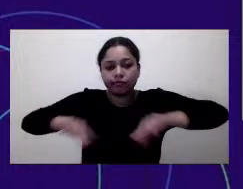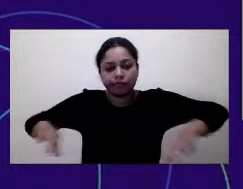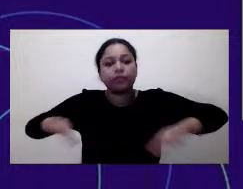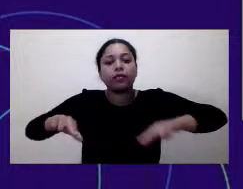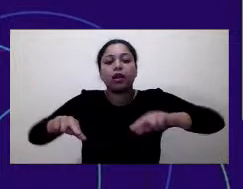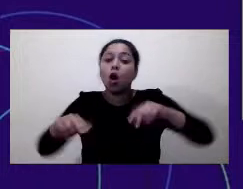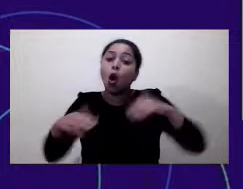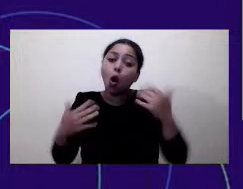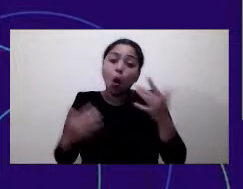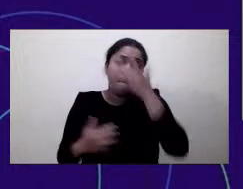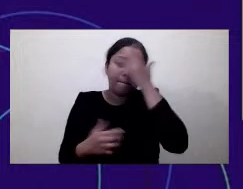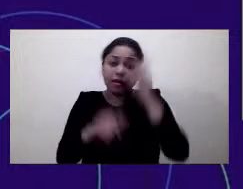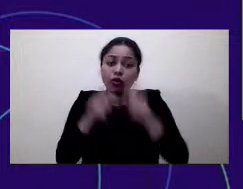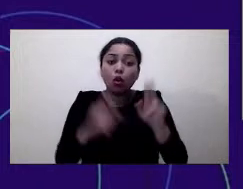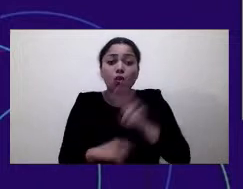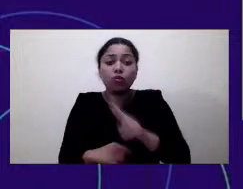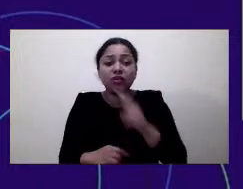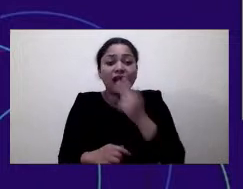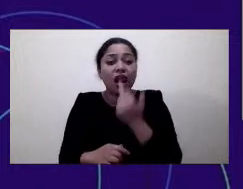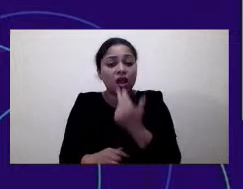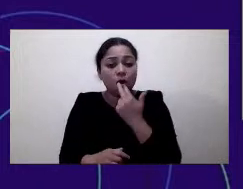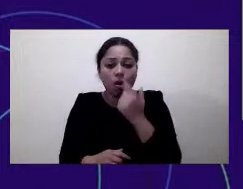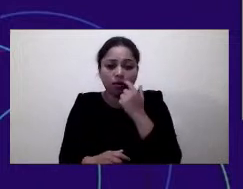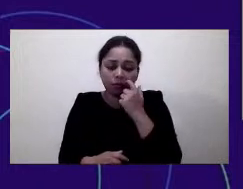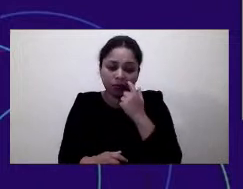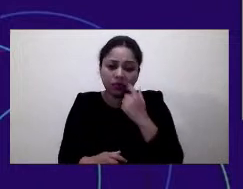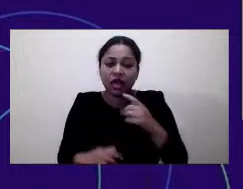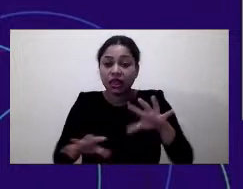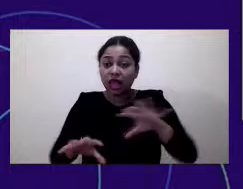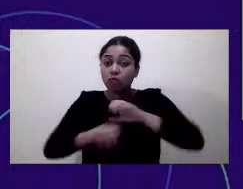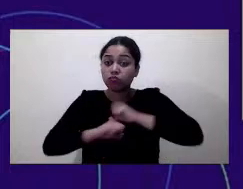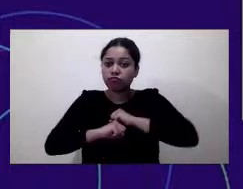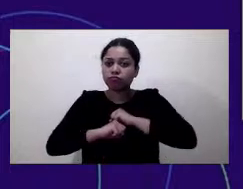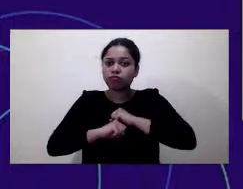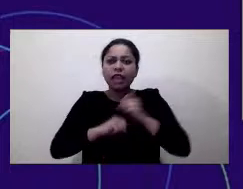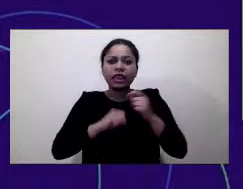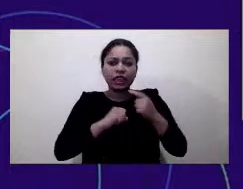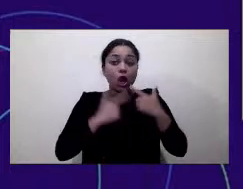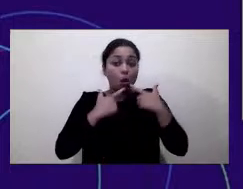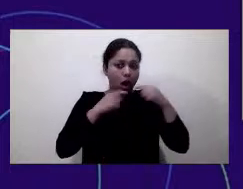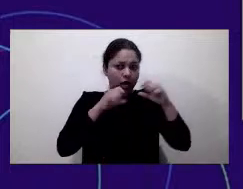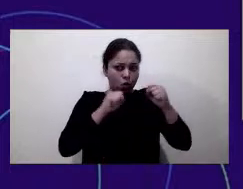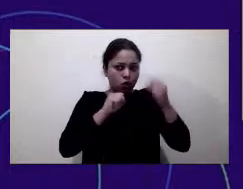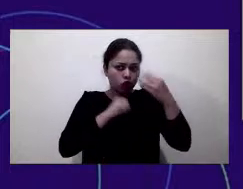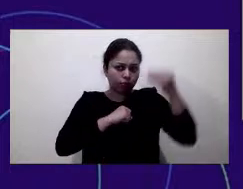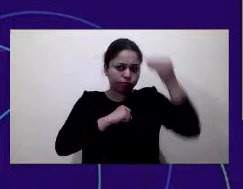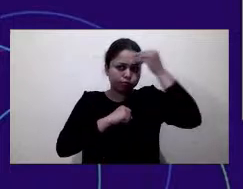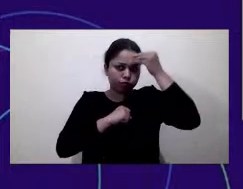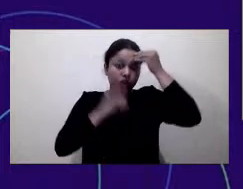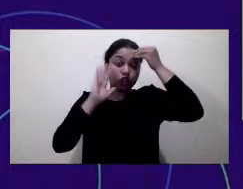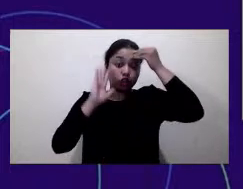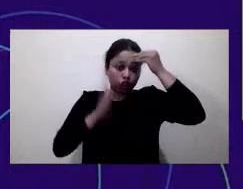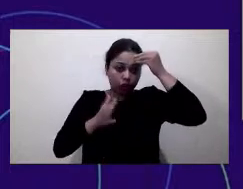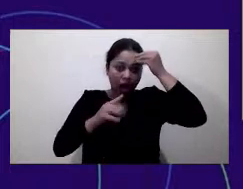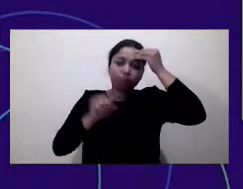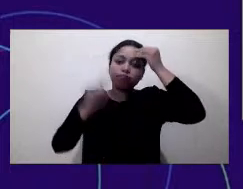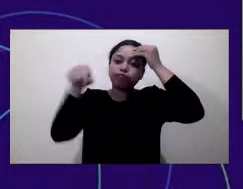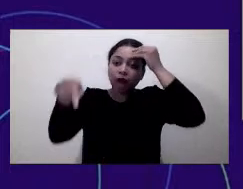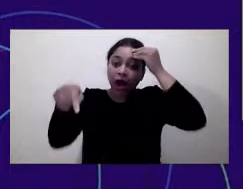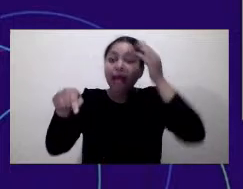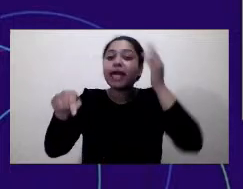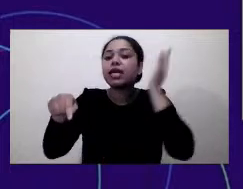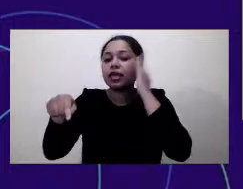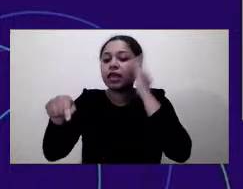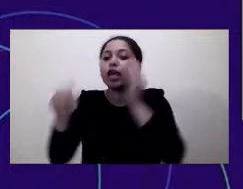and deploy particular features from a unitary linguistic repertoire that make meaning and to negotiate particular